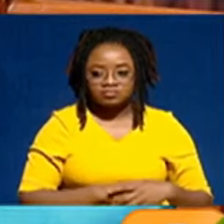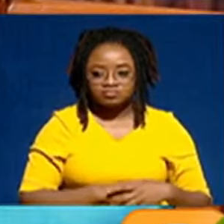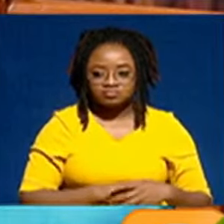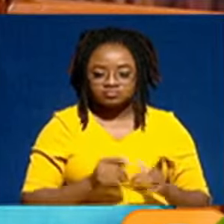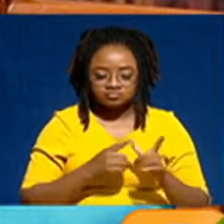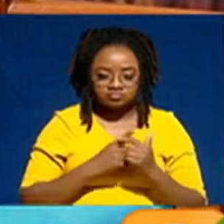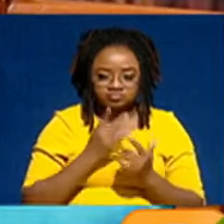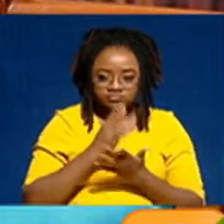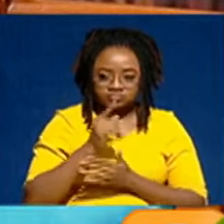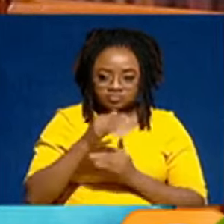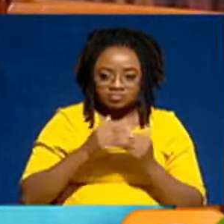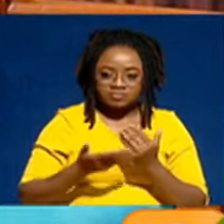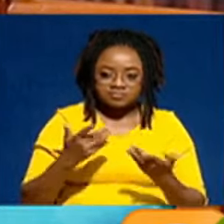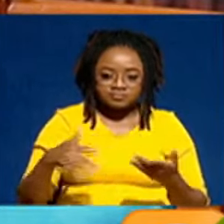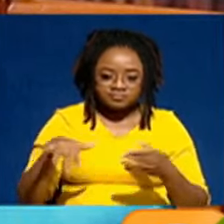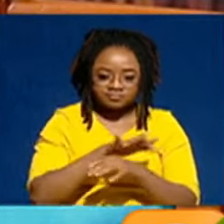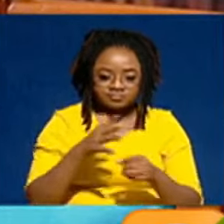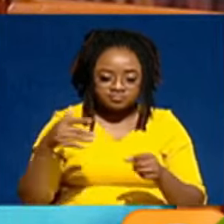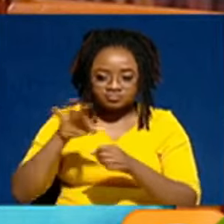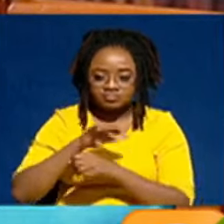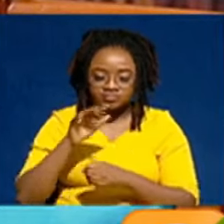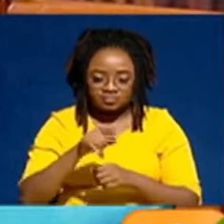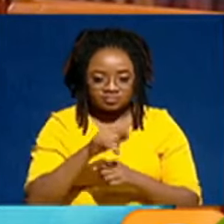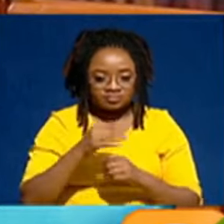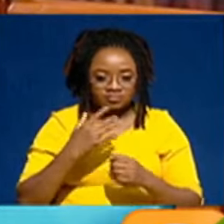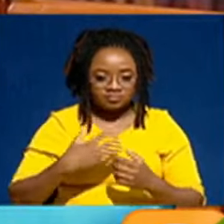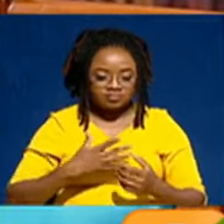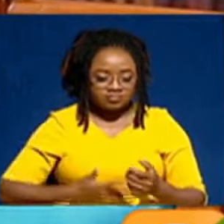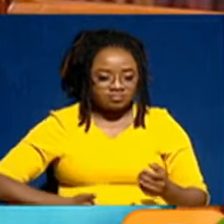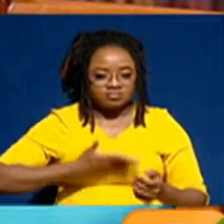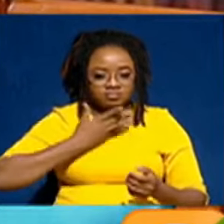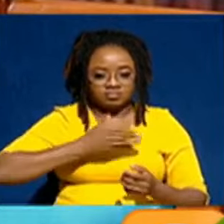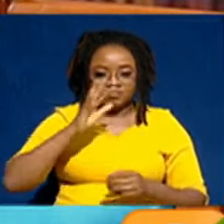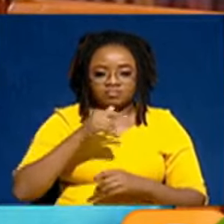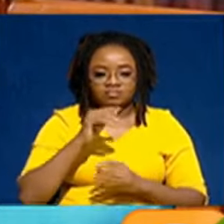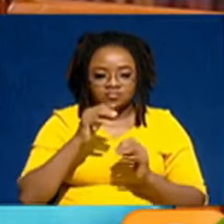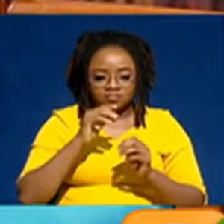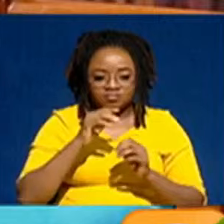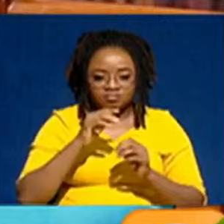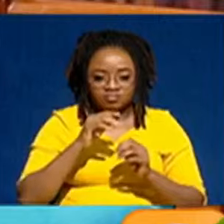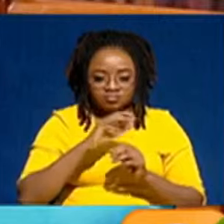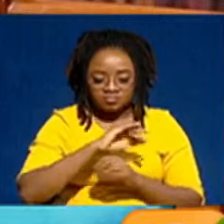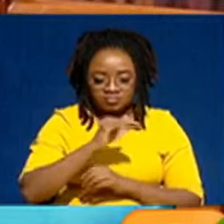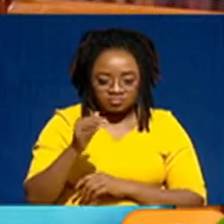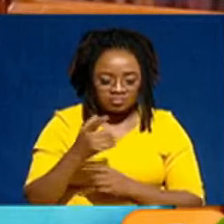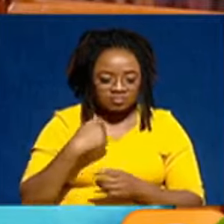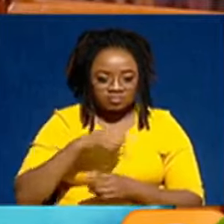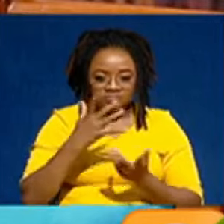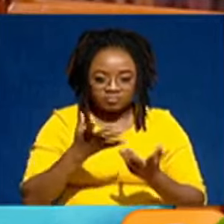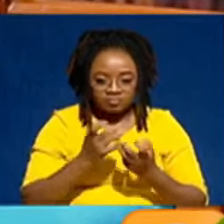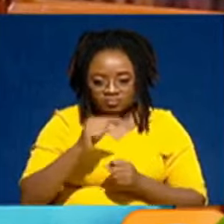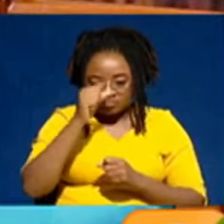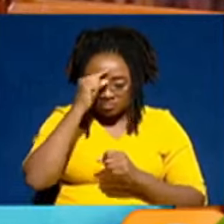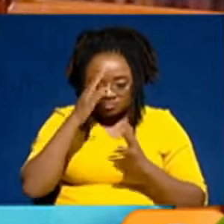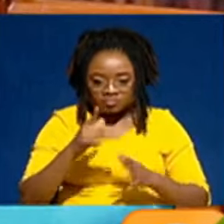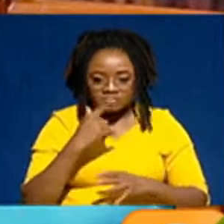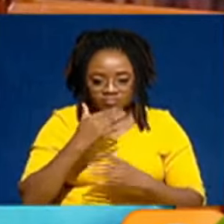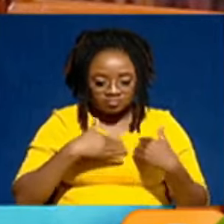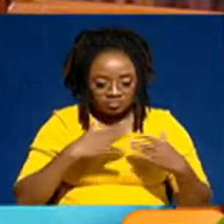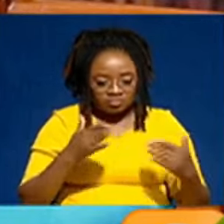up having this uproar by the citizens. What we need is a governor who's very open and can say, look, I intend